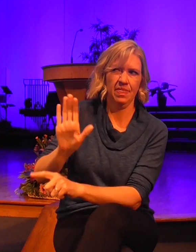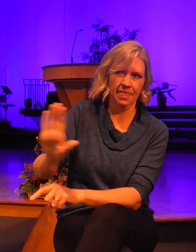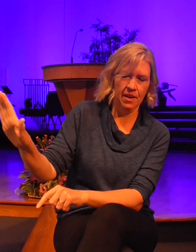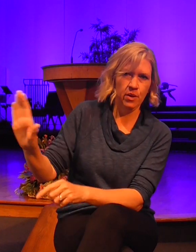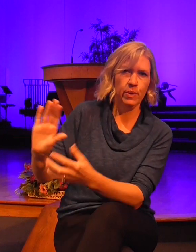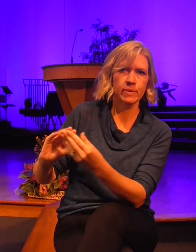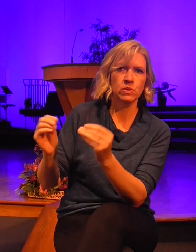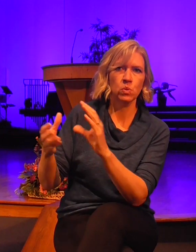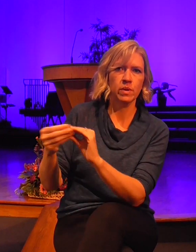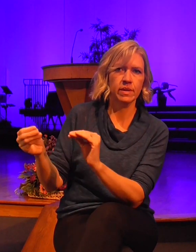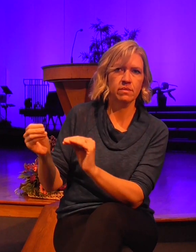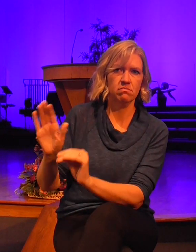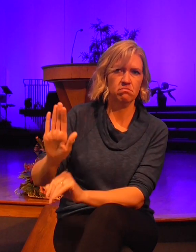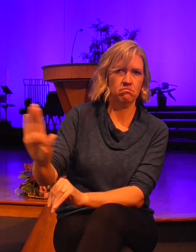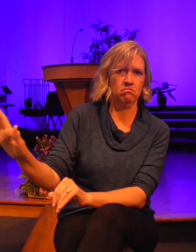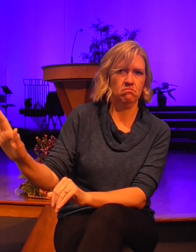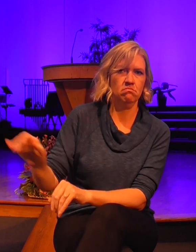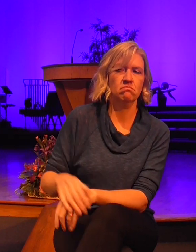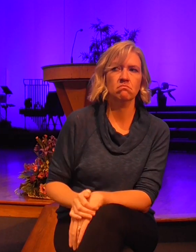story about themselves.